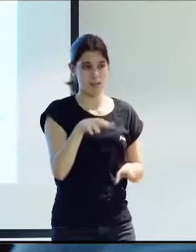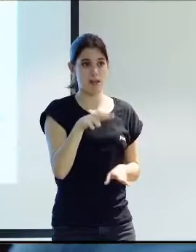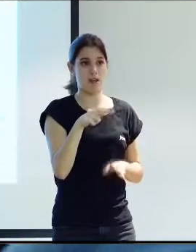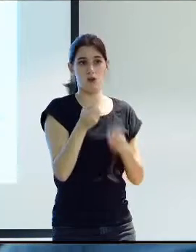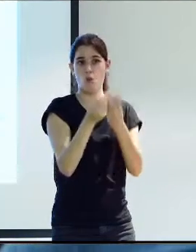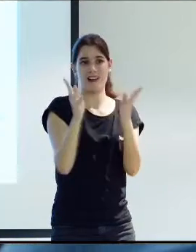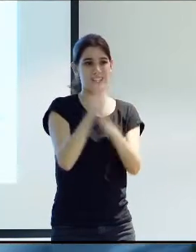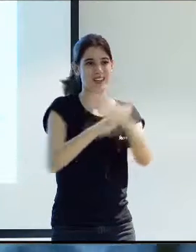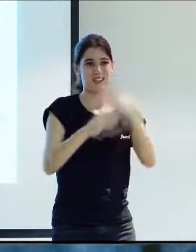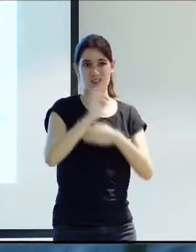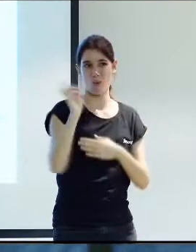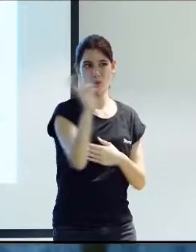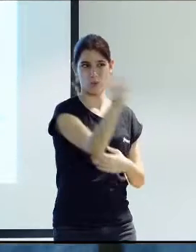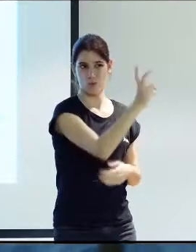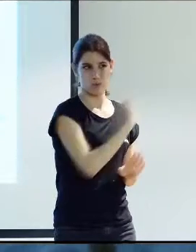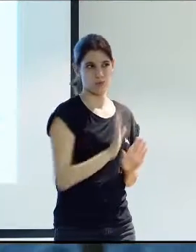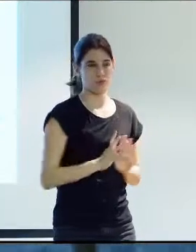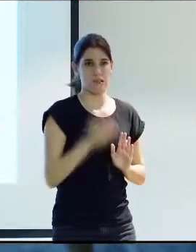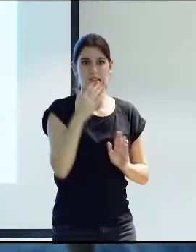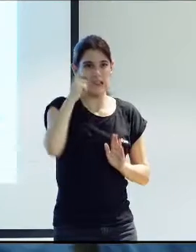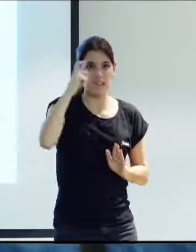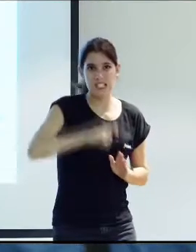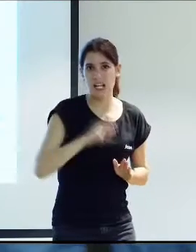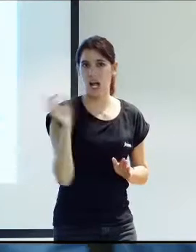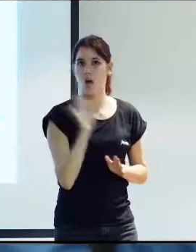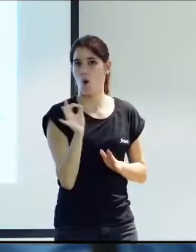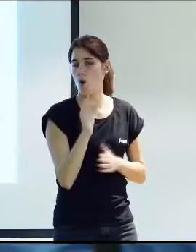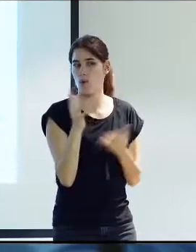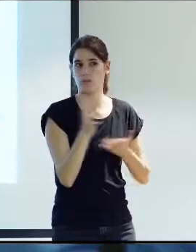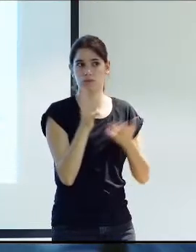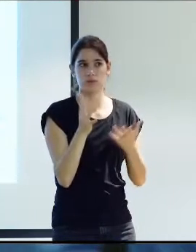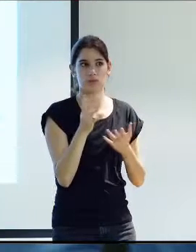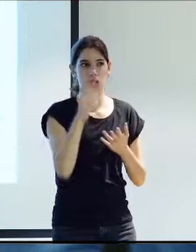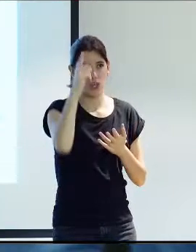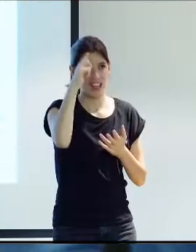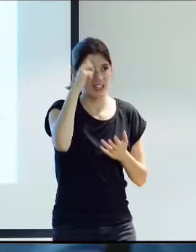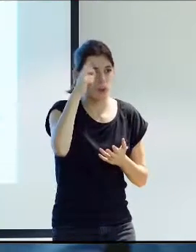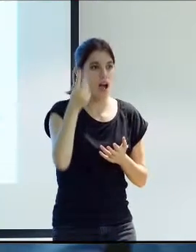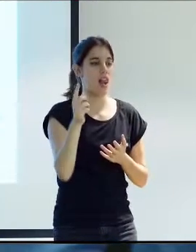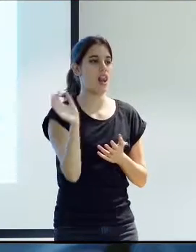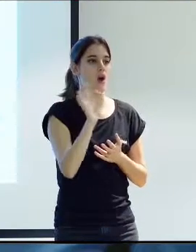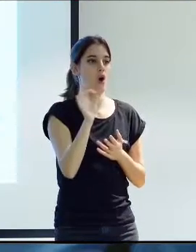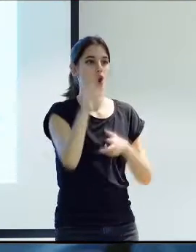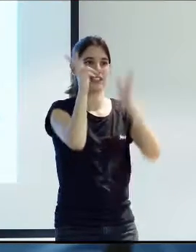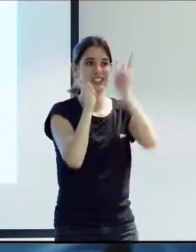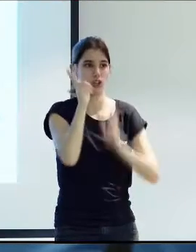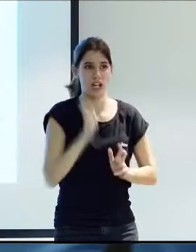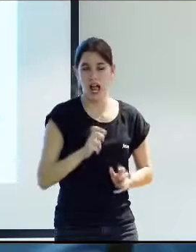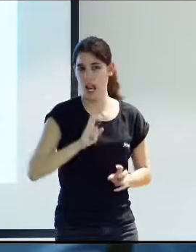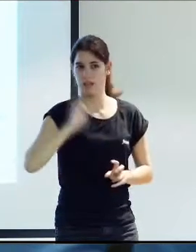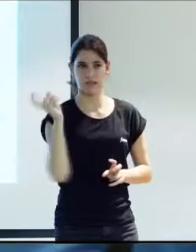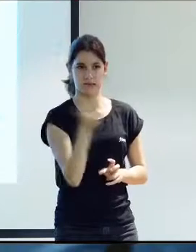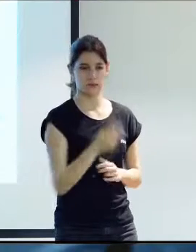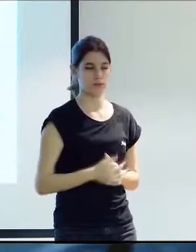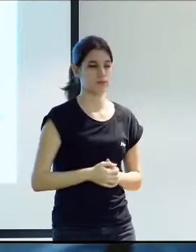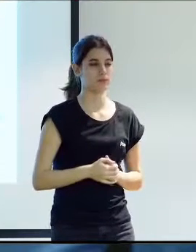applicable to any type of diversity, physical diversity, intellectual diversity,